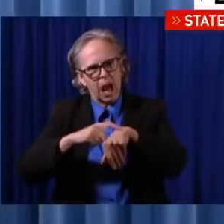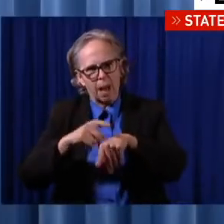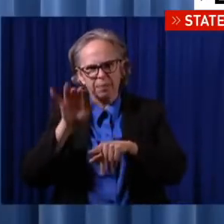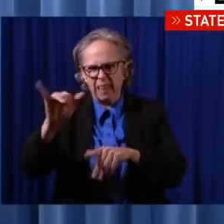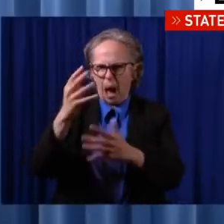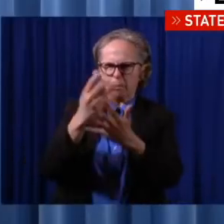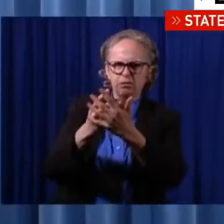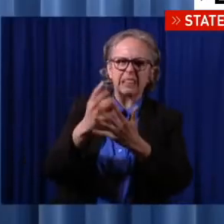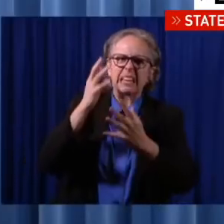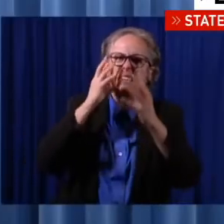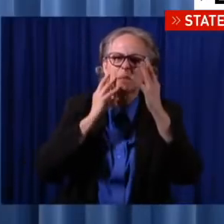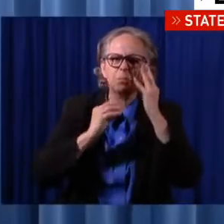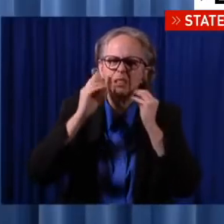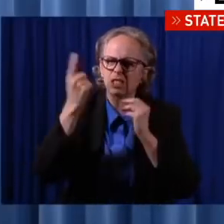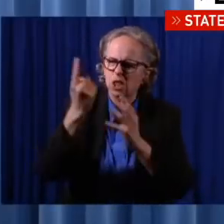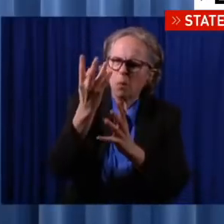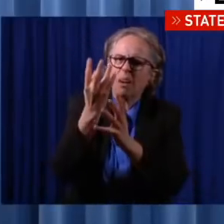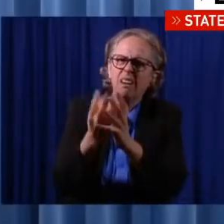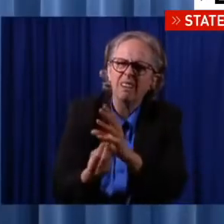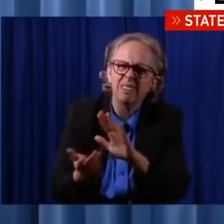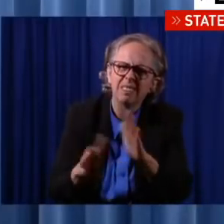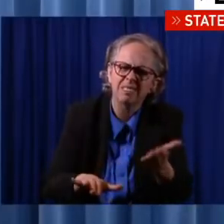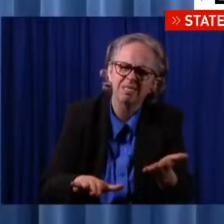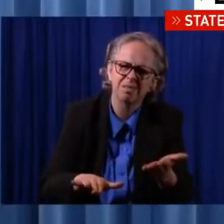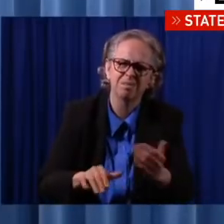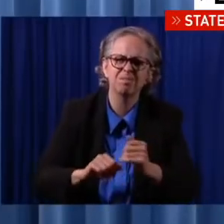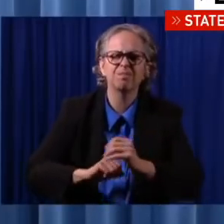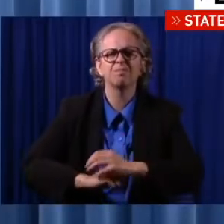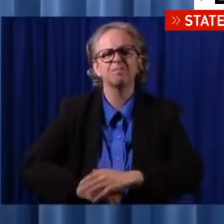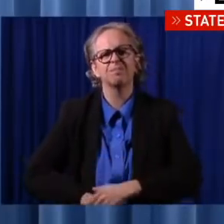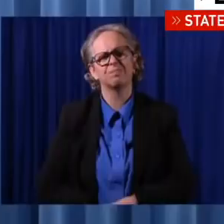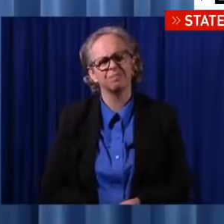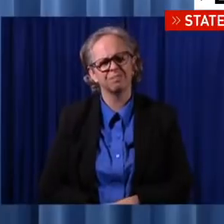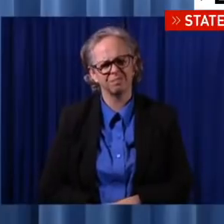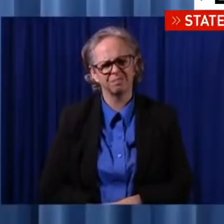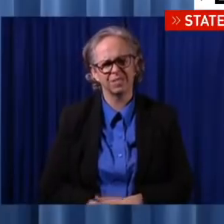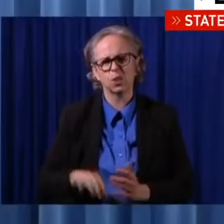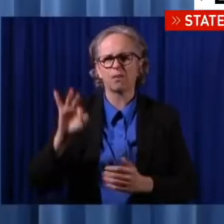our deepest sympathy to Mr. Loomis's family.